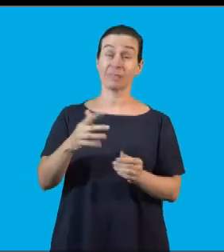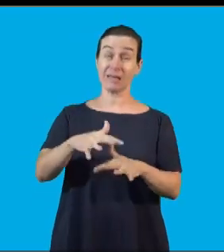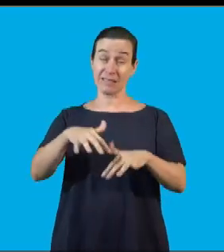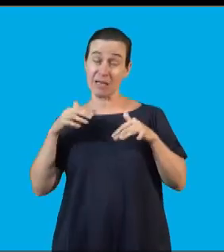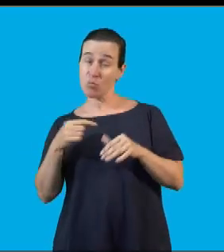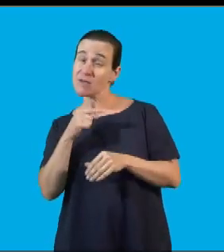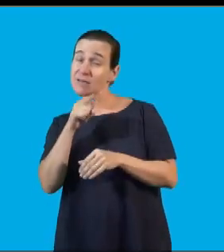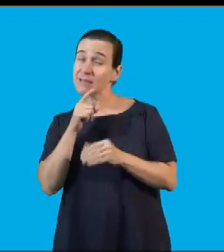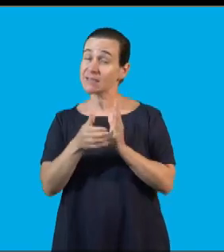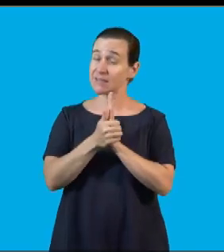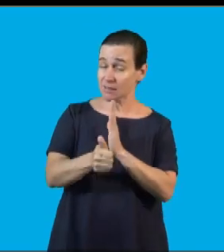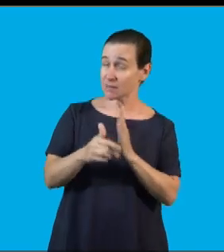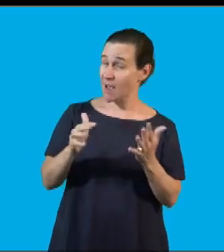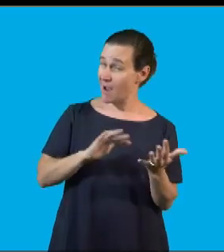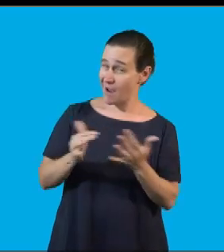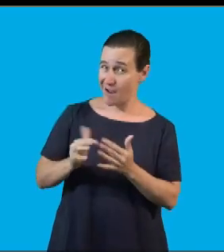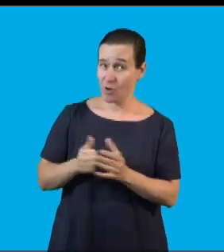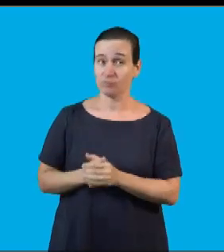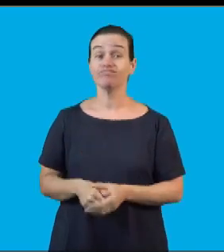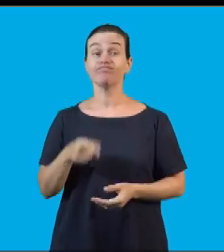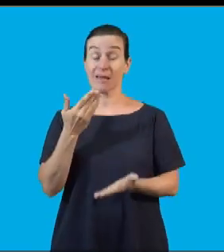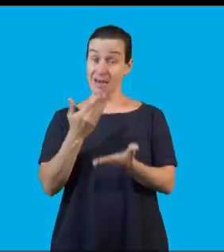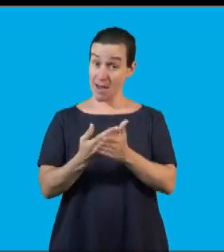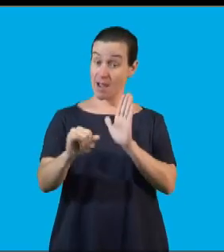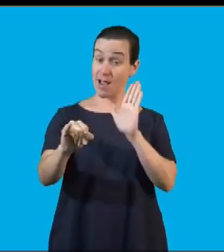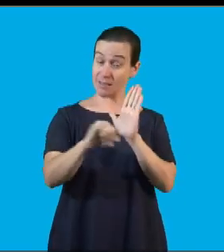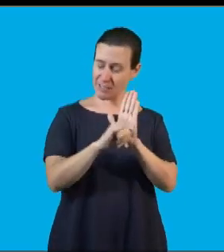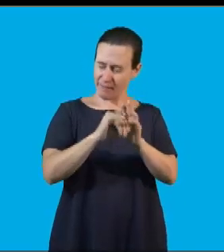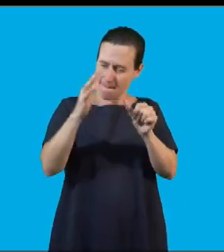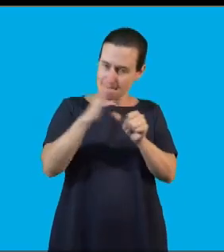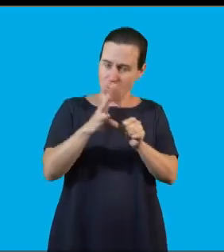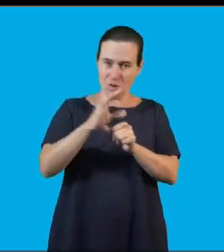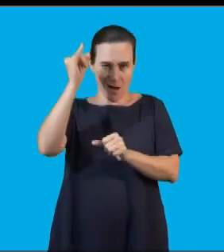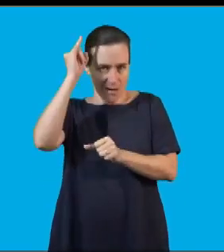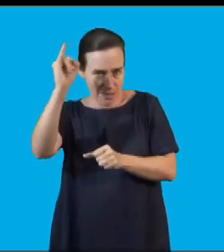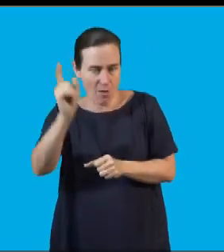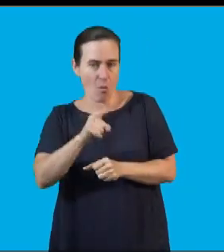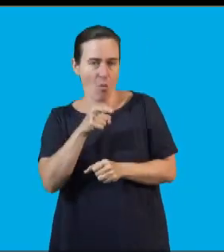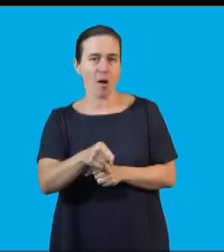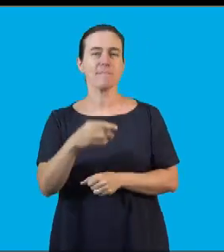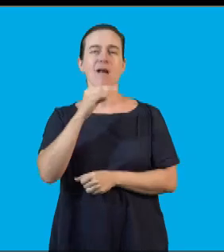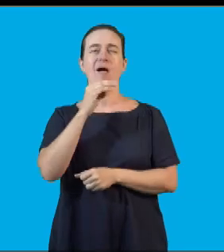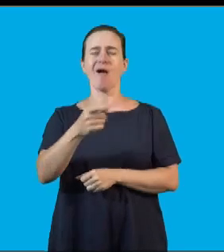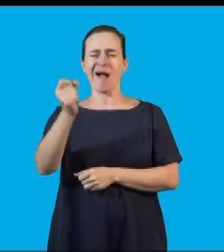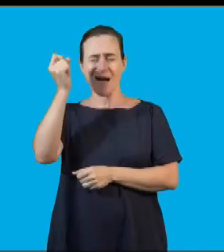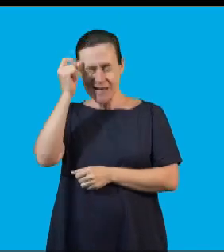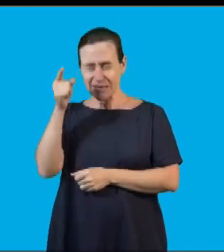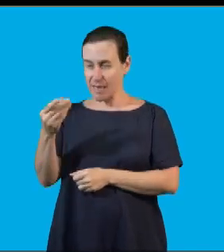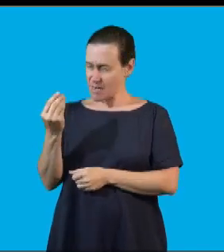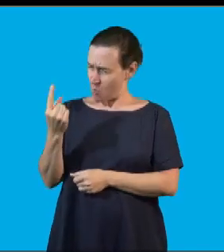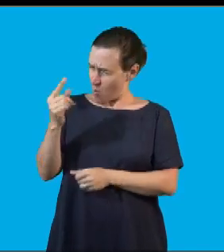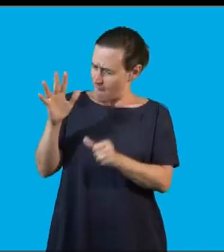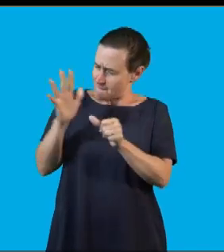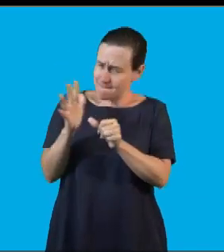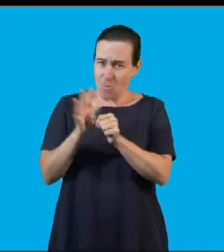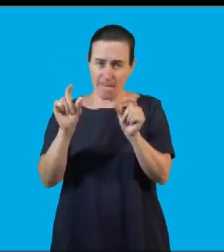in the following ways. You will be tested on identifying the main idea. That means understanding the primary